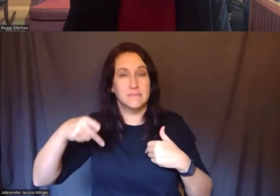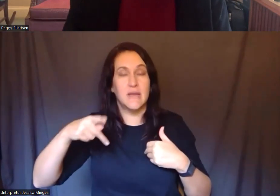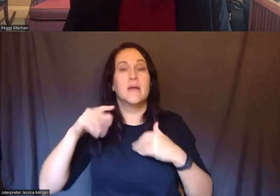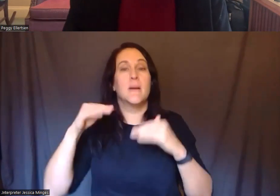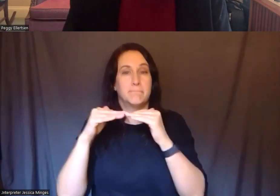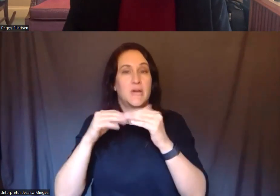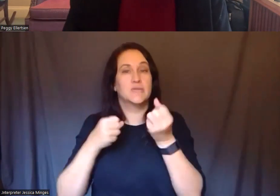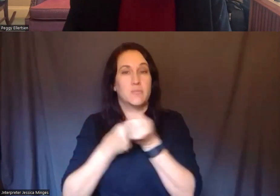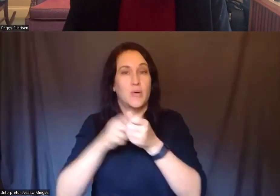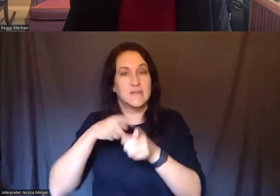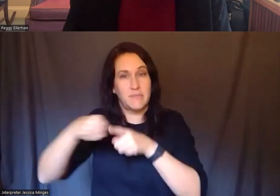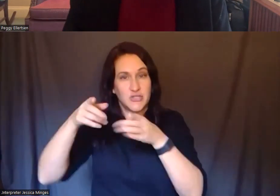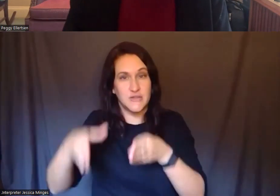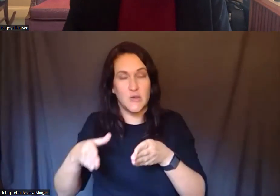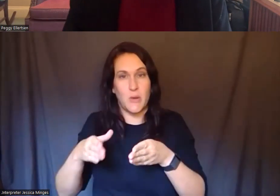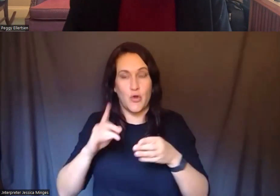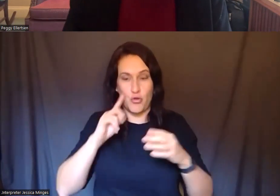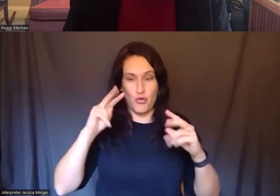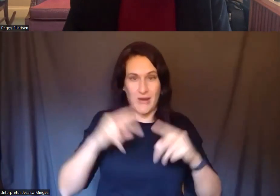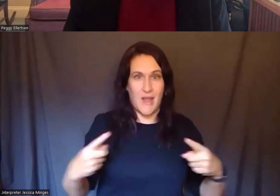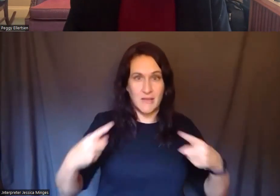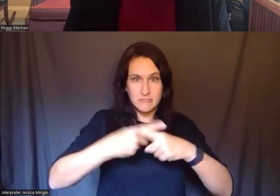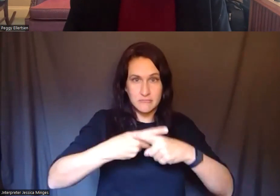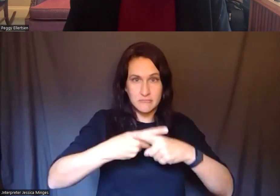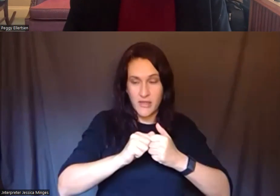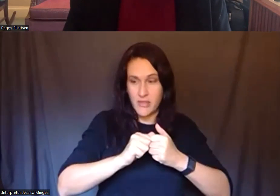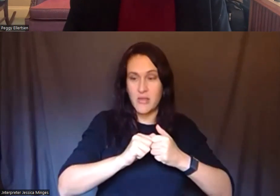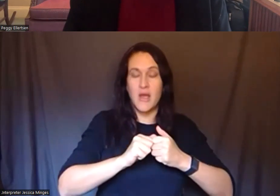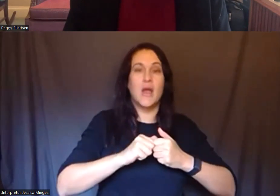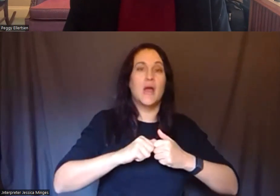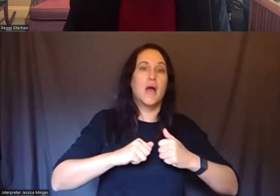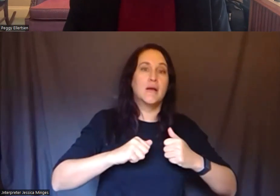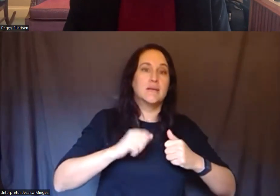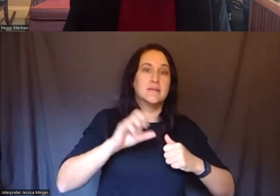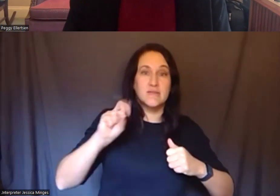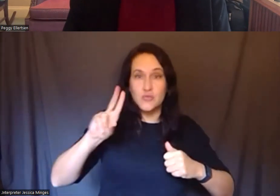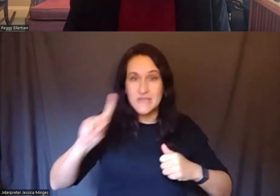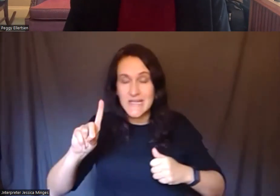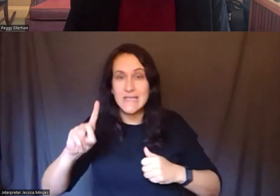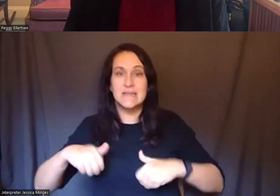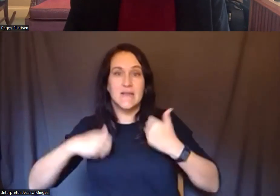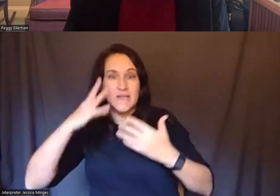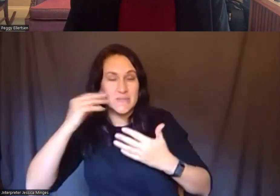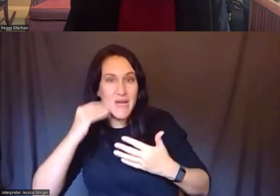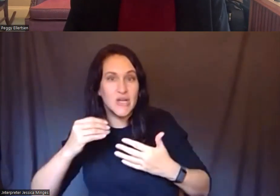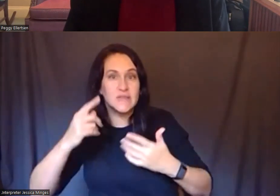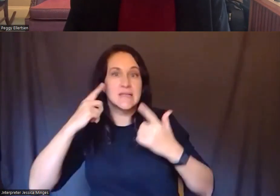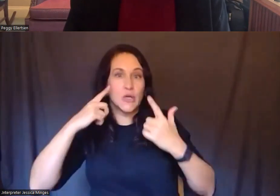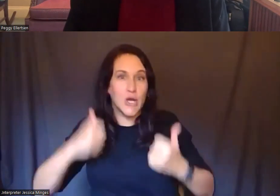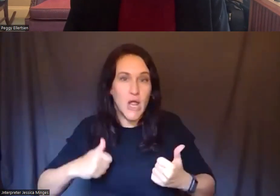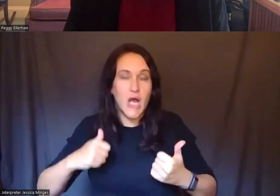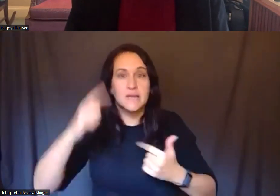intersection between mental health issues or substance use issues, lived experience, and then also having hearing